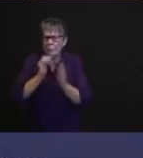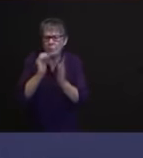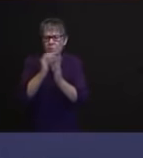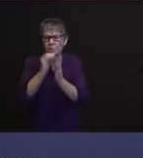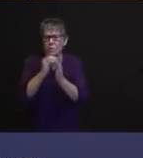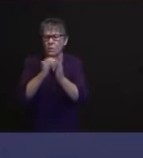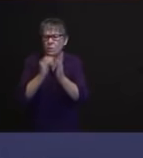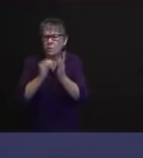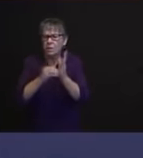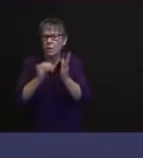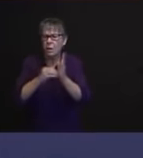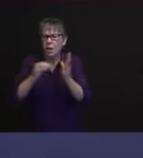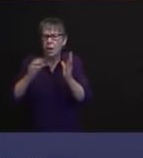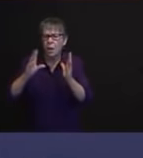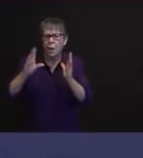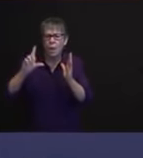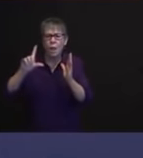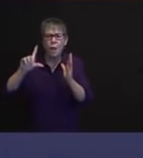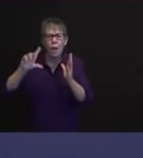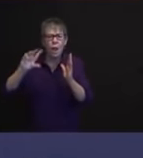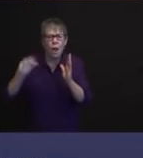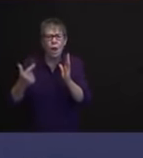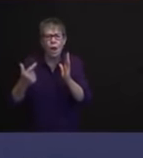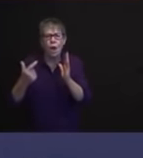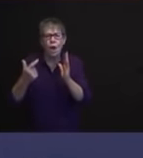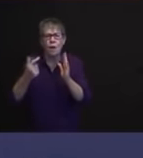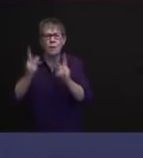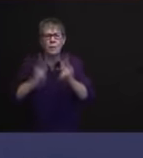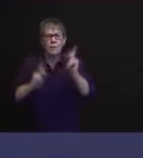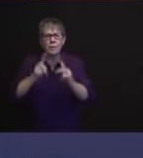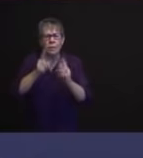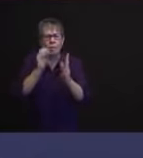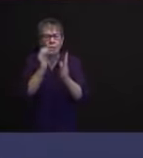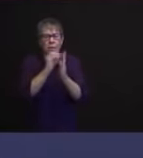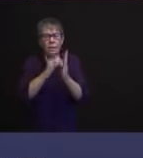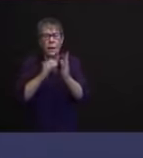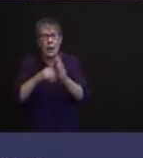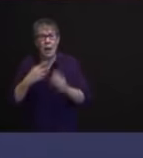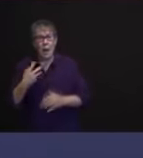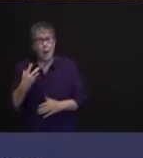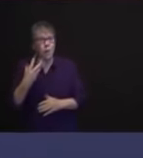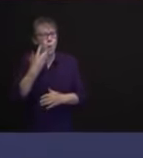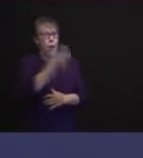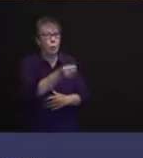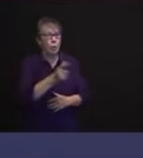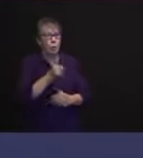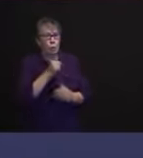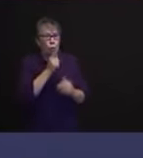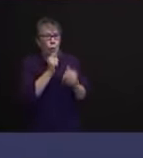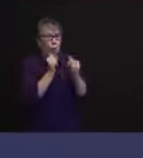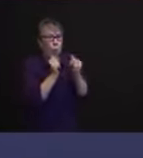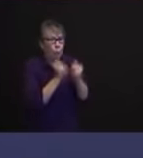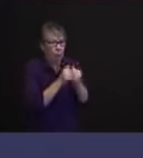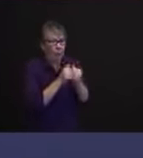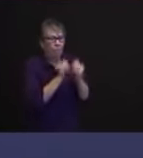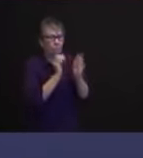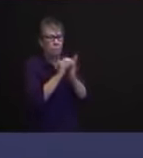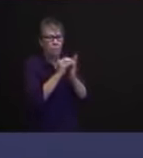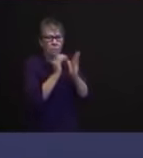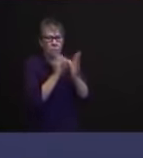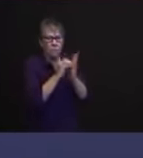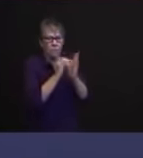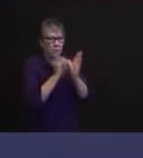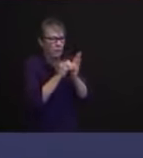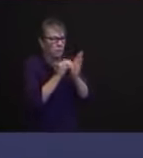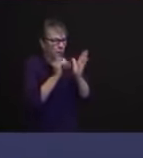Less here because we're socially distanced, but if we're packed in someplace besides just